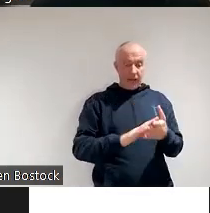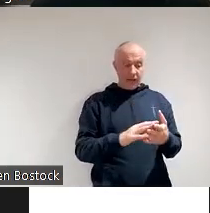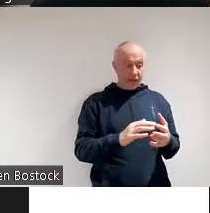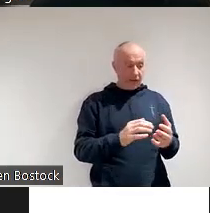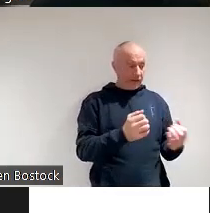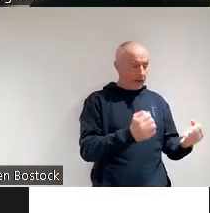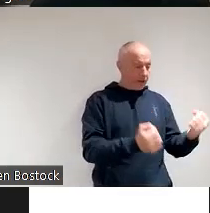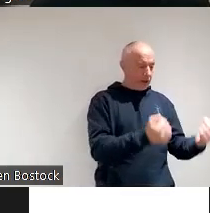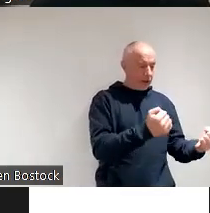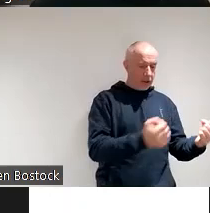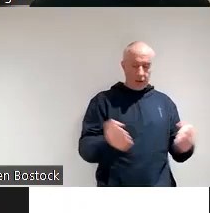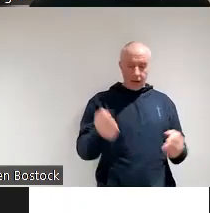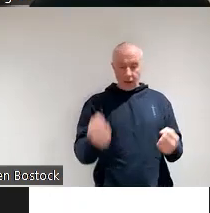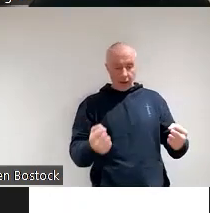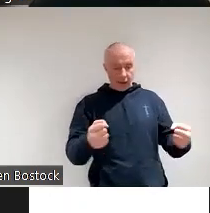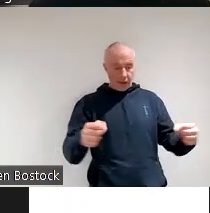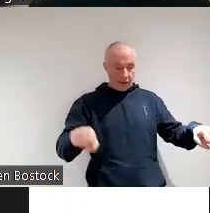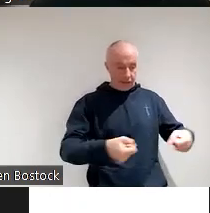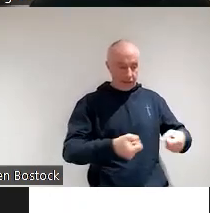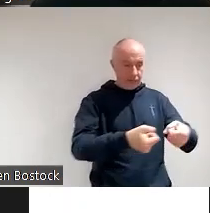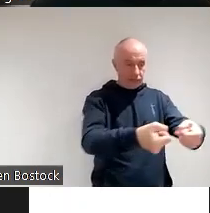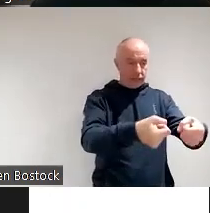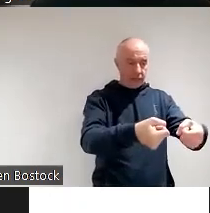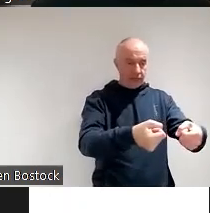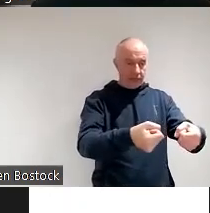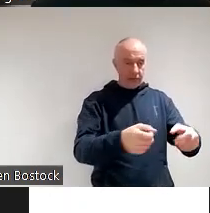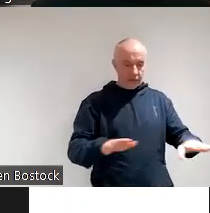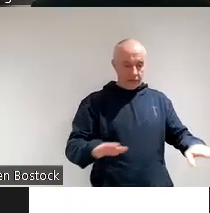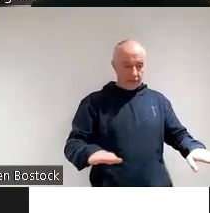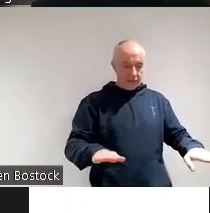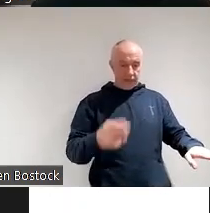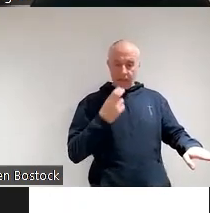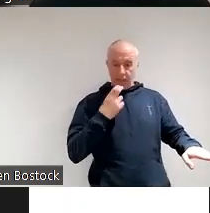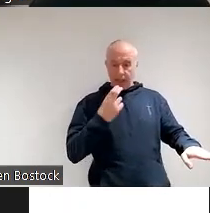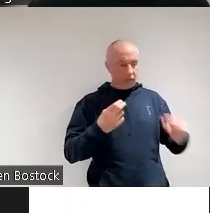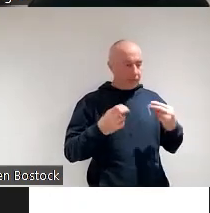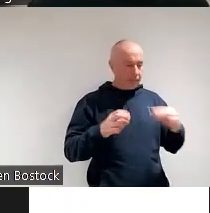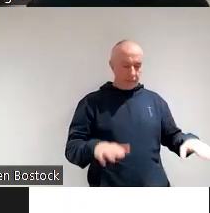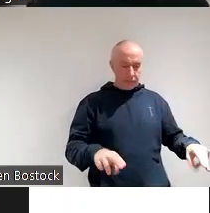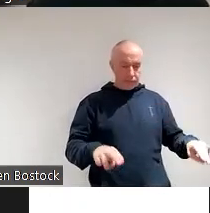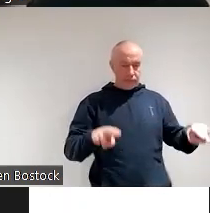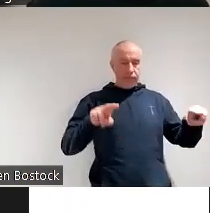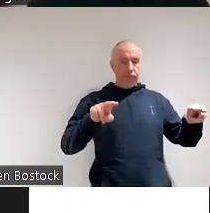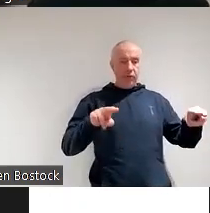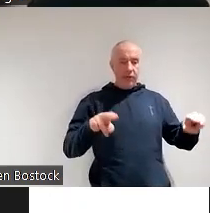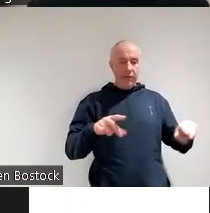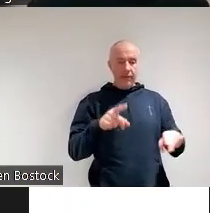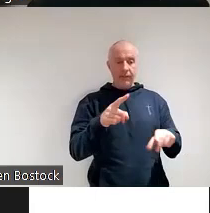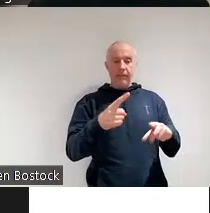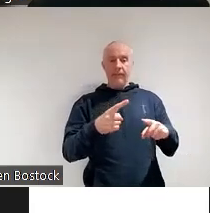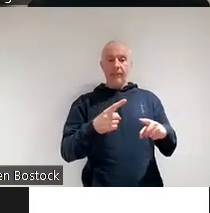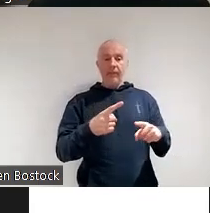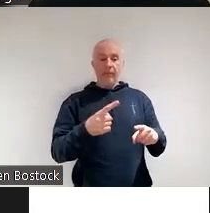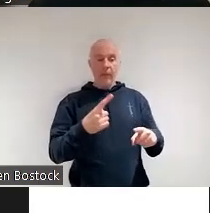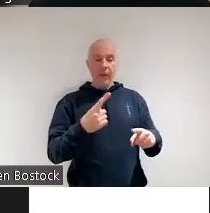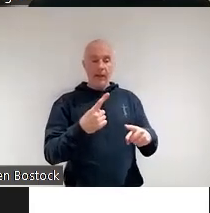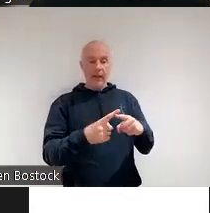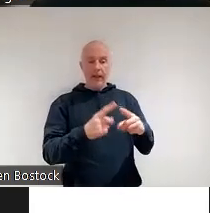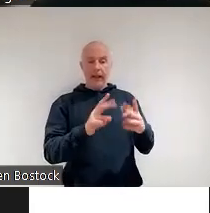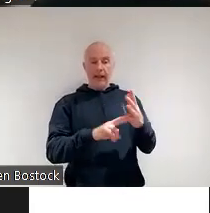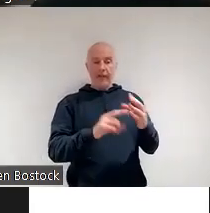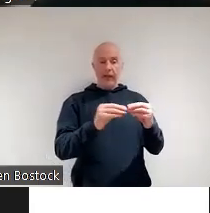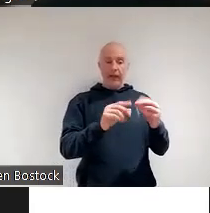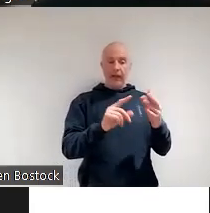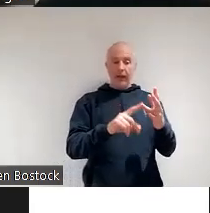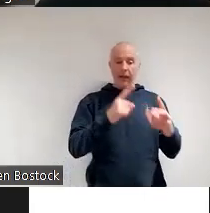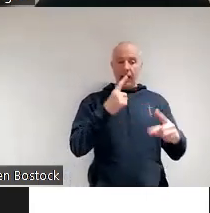maximum 22 kilowatt per car. This one is from EV Box. And this one is actually interesting from